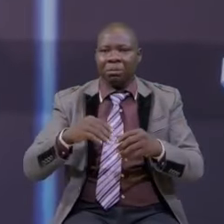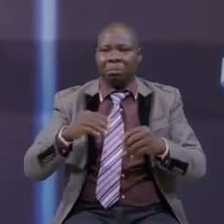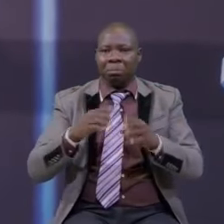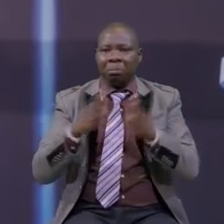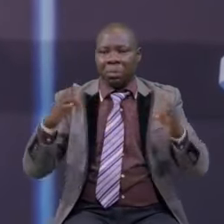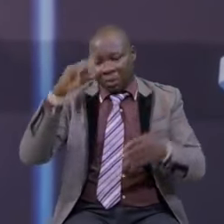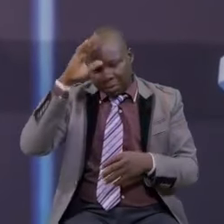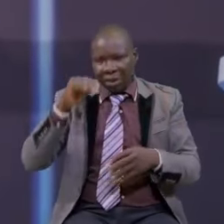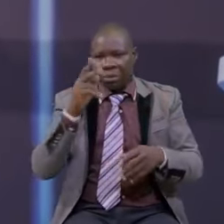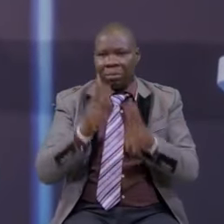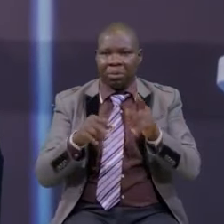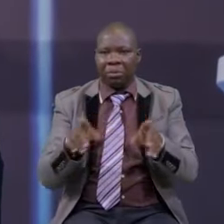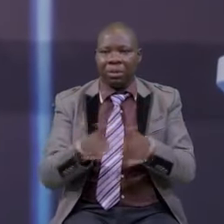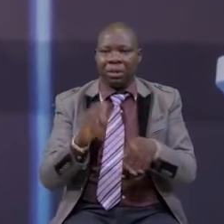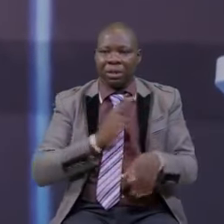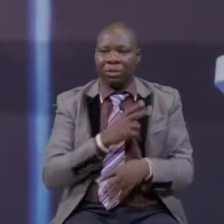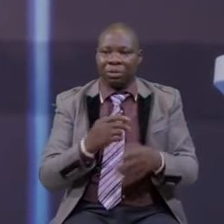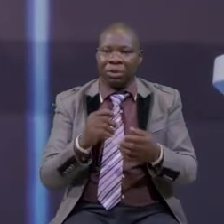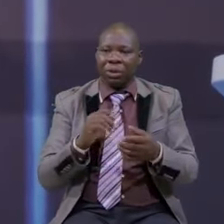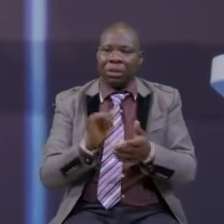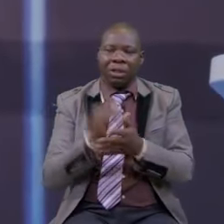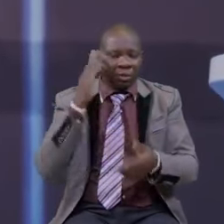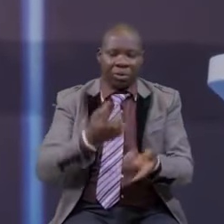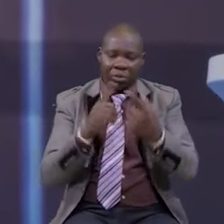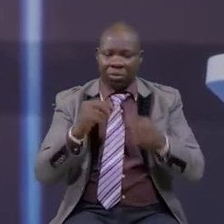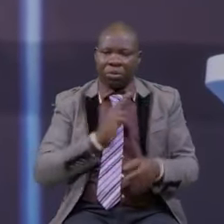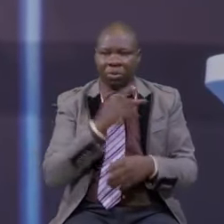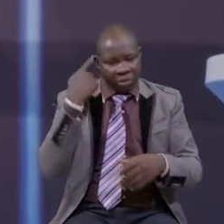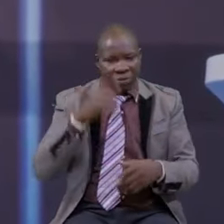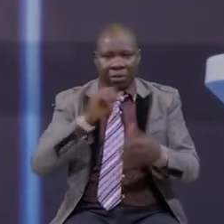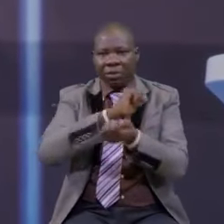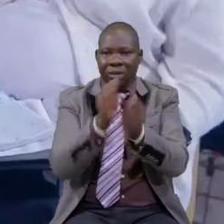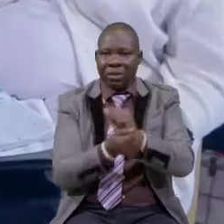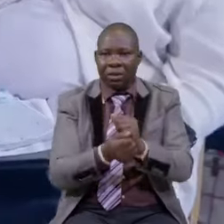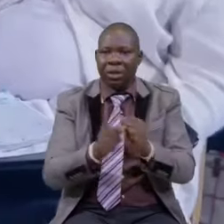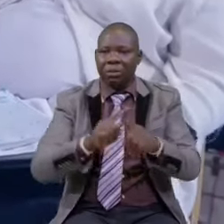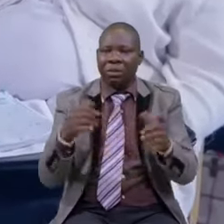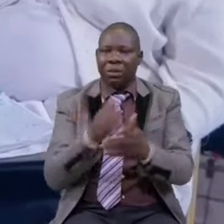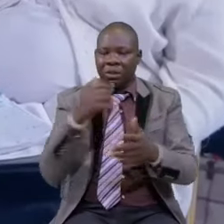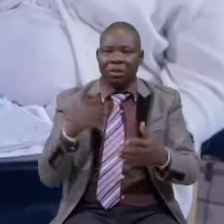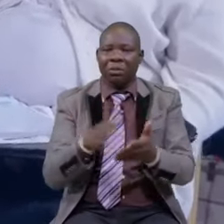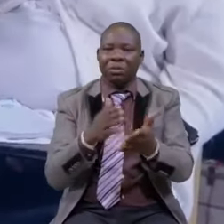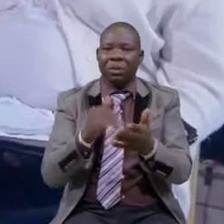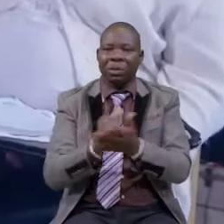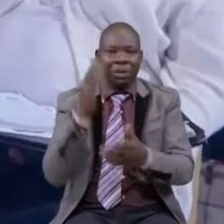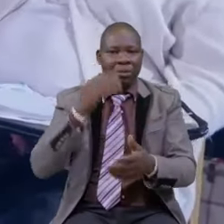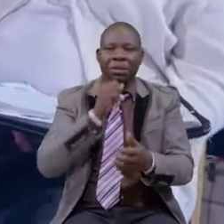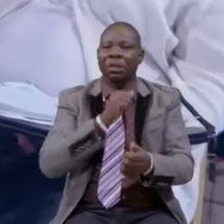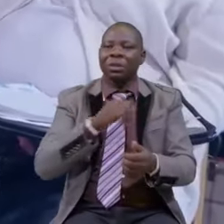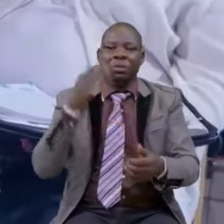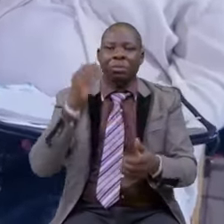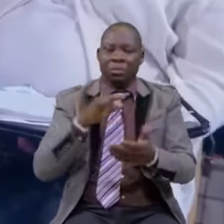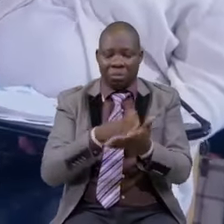us. Will change, but now is the word that will strengthen you. It will strengthen your